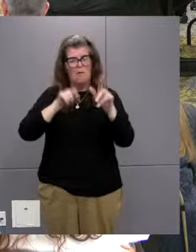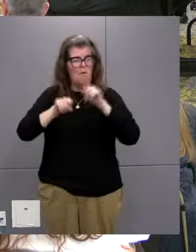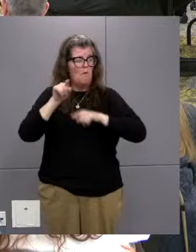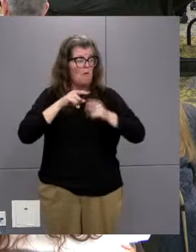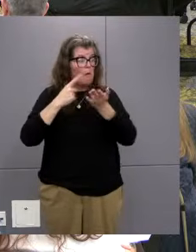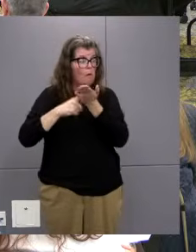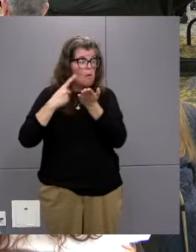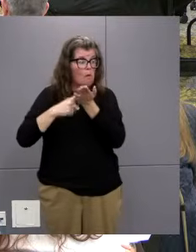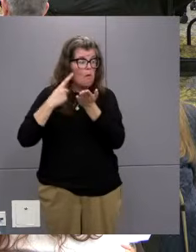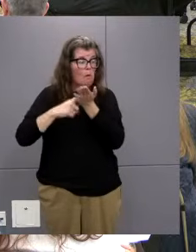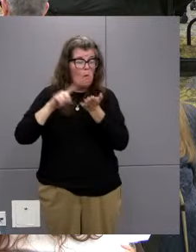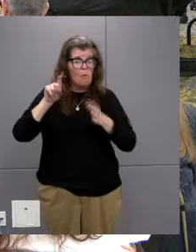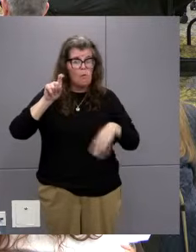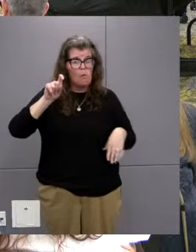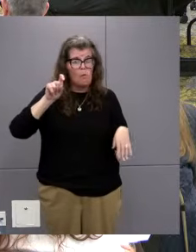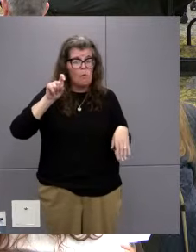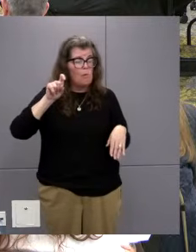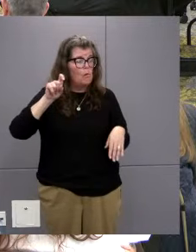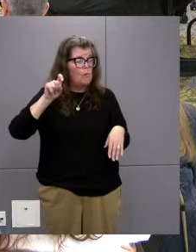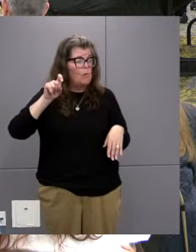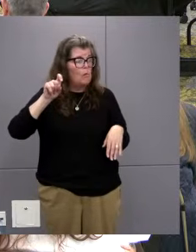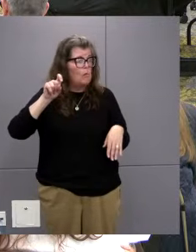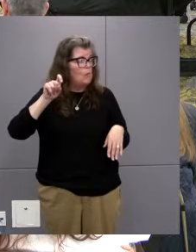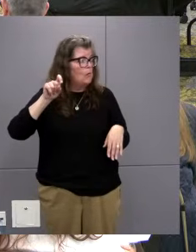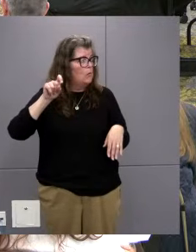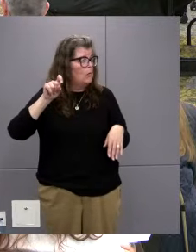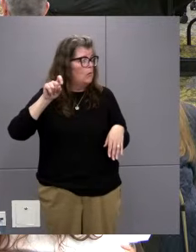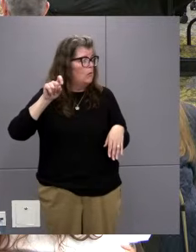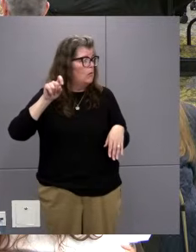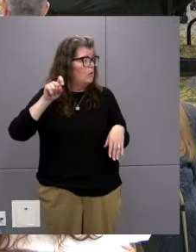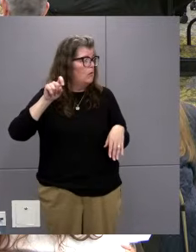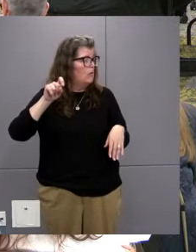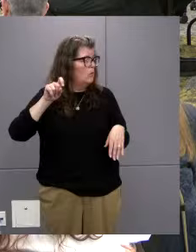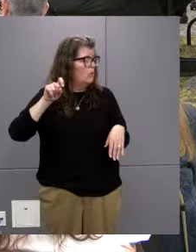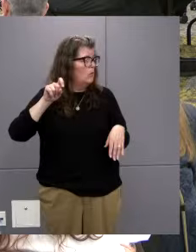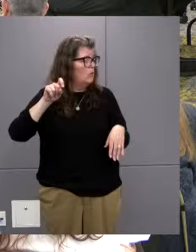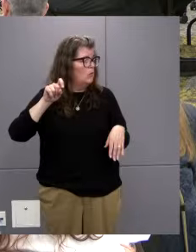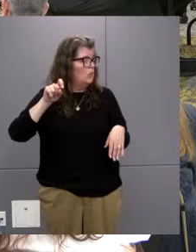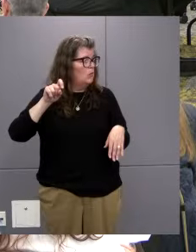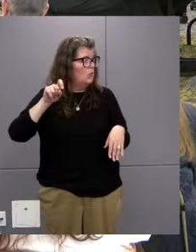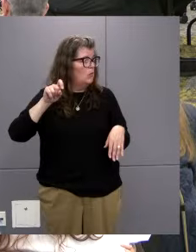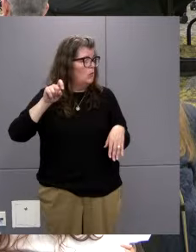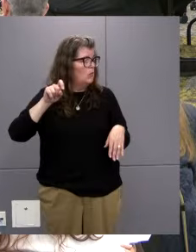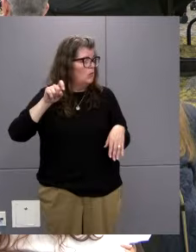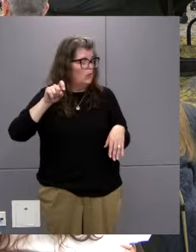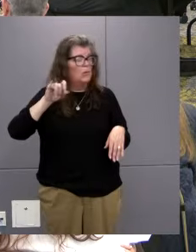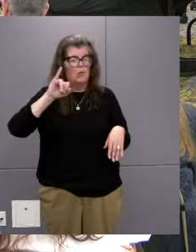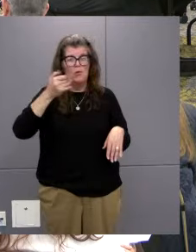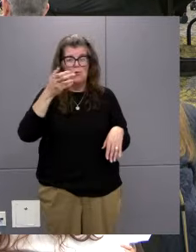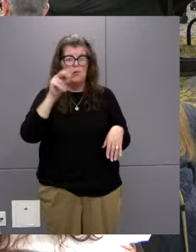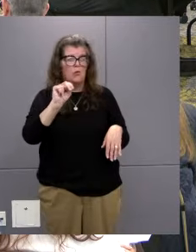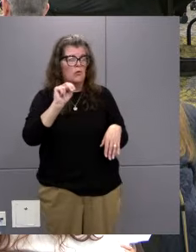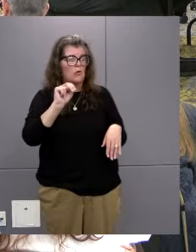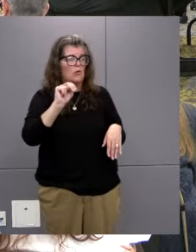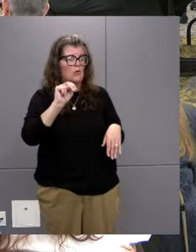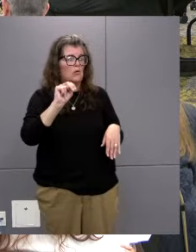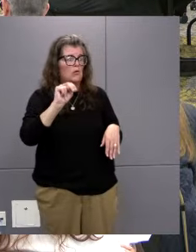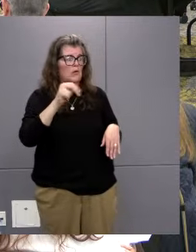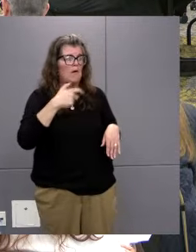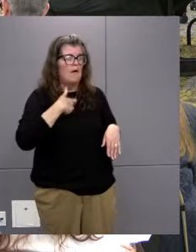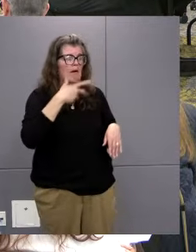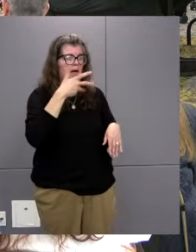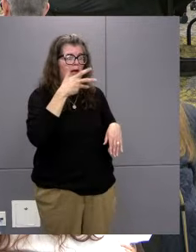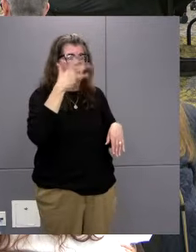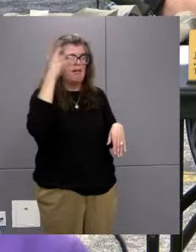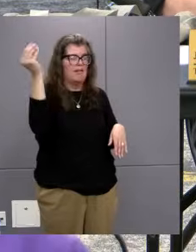discussion, excuse me. Any more discussion? Any discussion at all? John? The meeting at